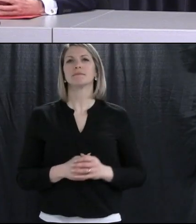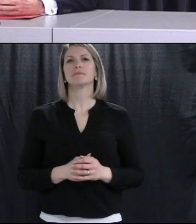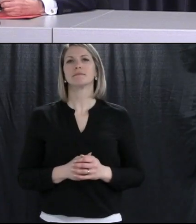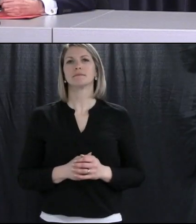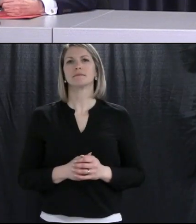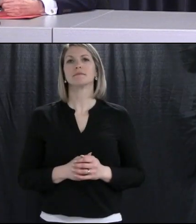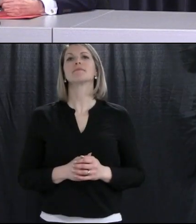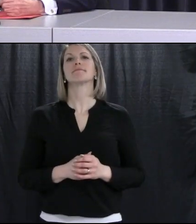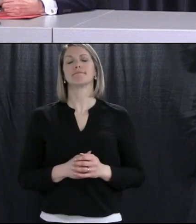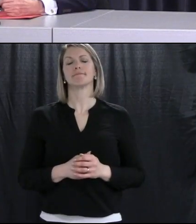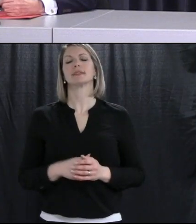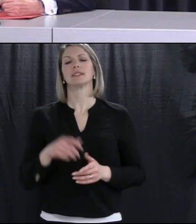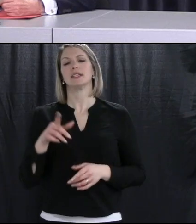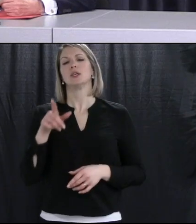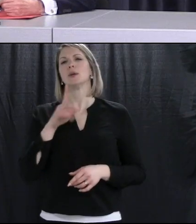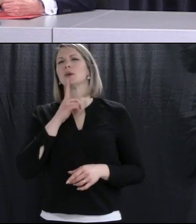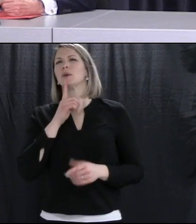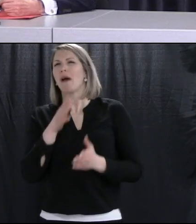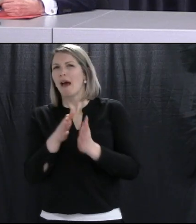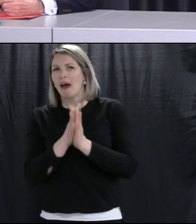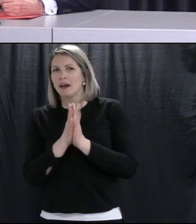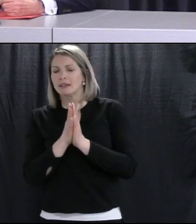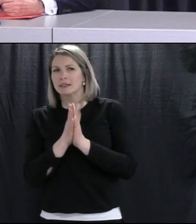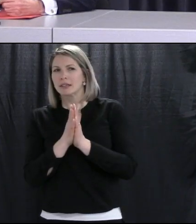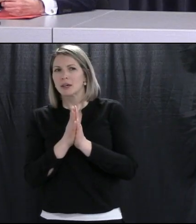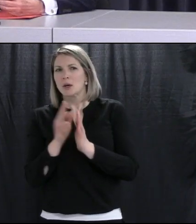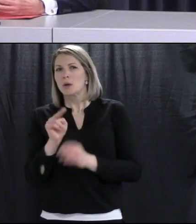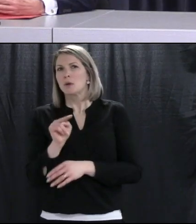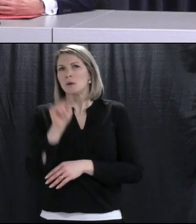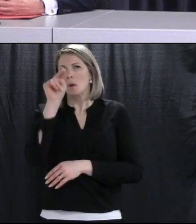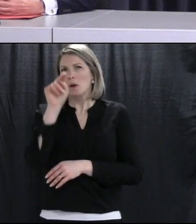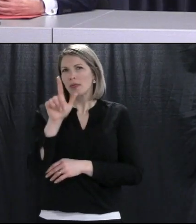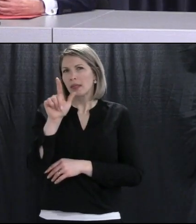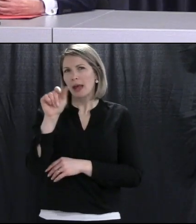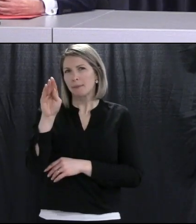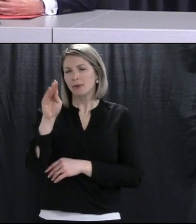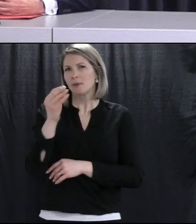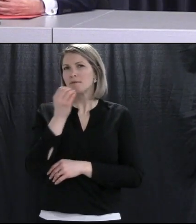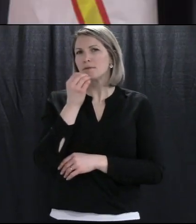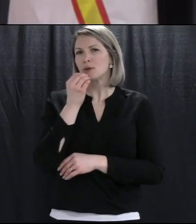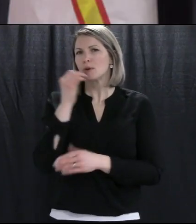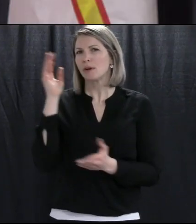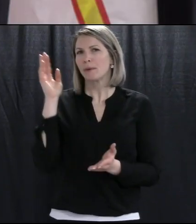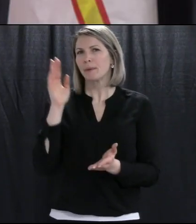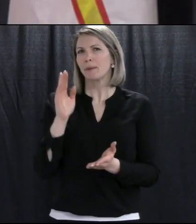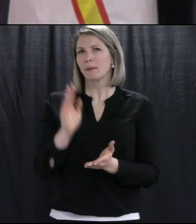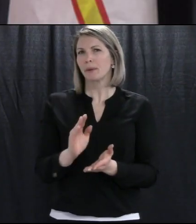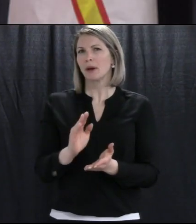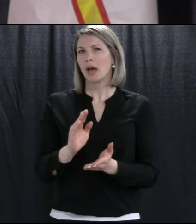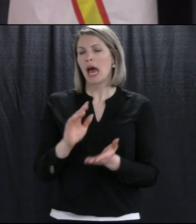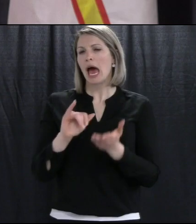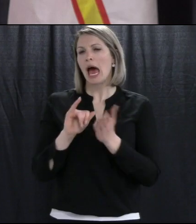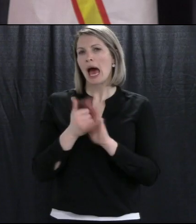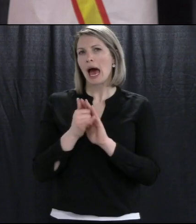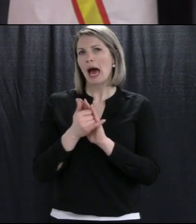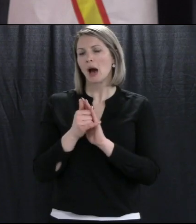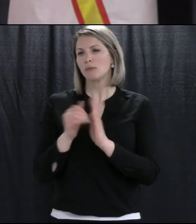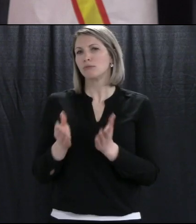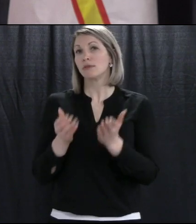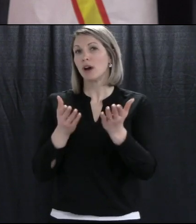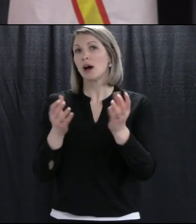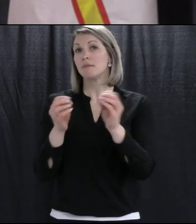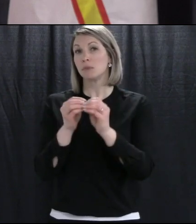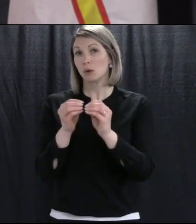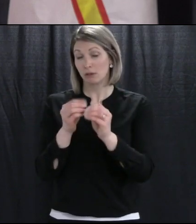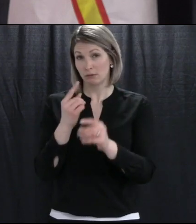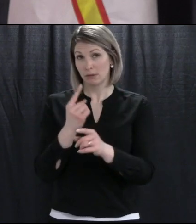get food and supplies into the northern regions of Labrador. We do work very closely with with the distribution